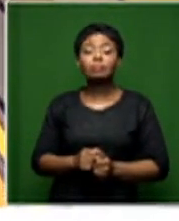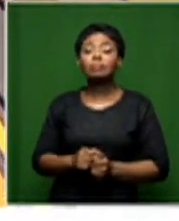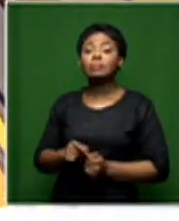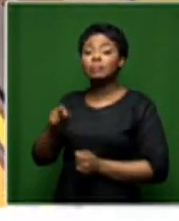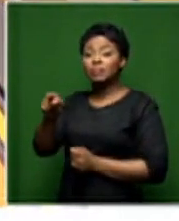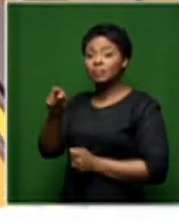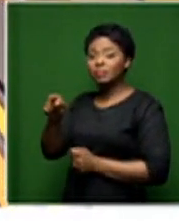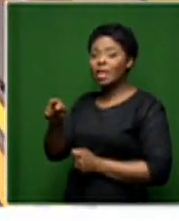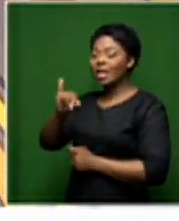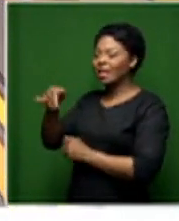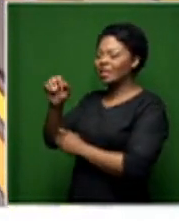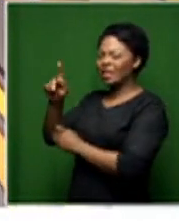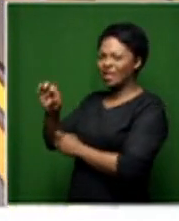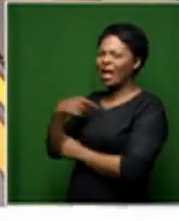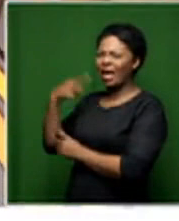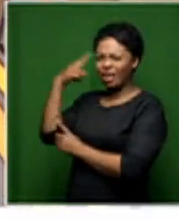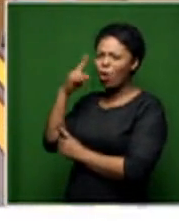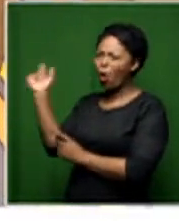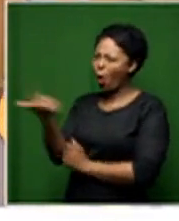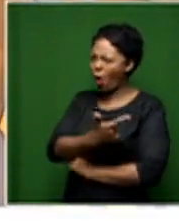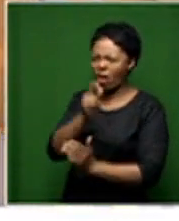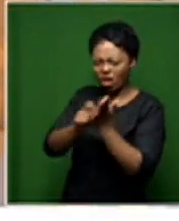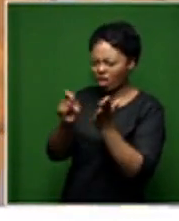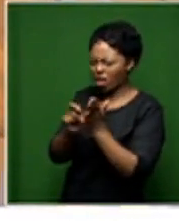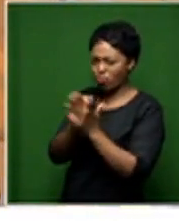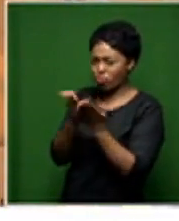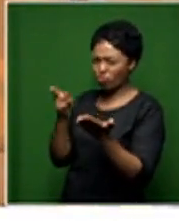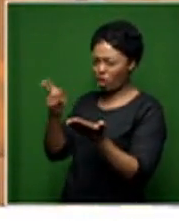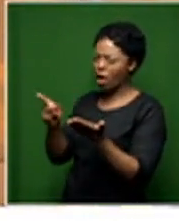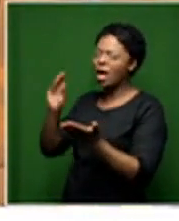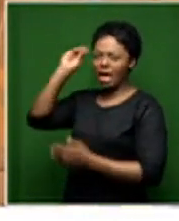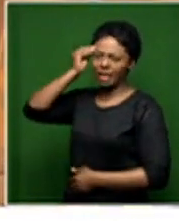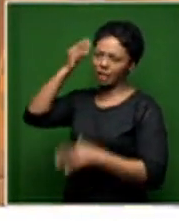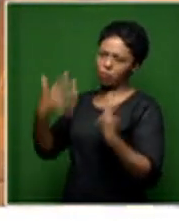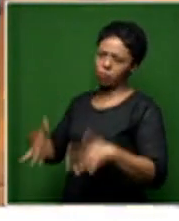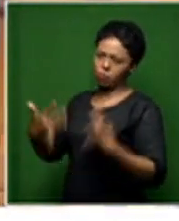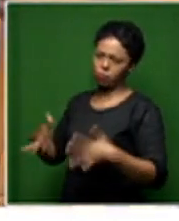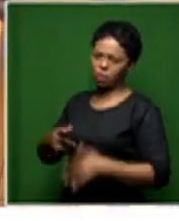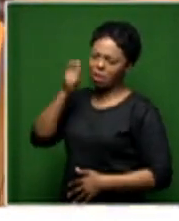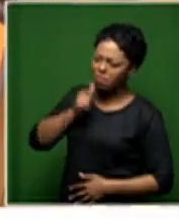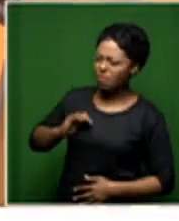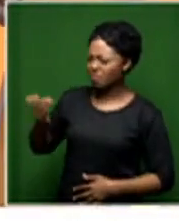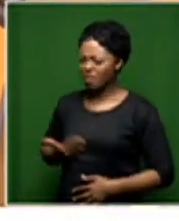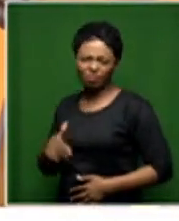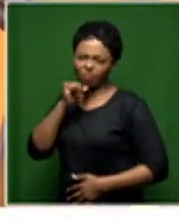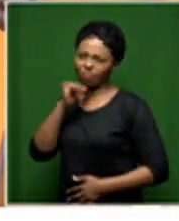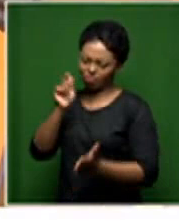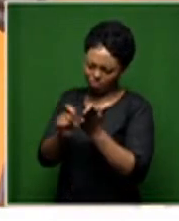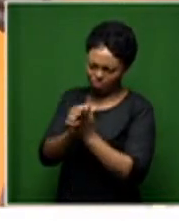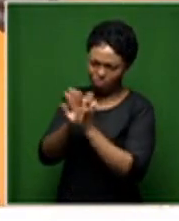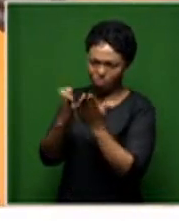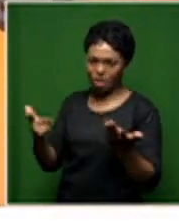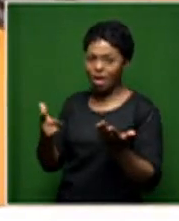high note. I feel that this book is for everyone, regardless of their gender or age. So what sort of lessons do you want the readers to take away after reading this